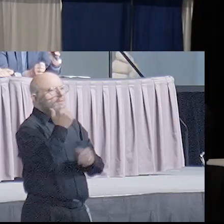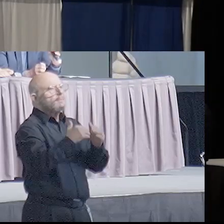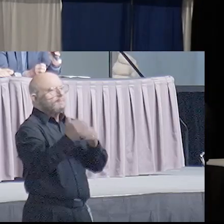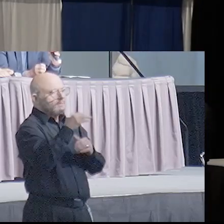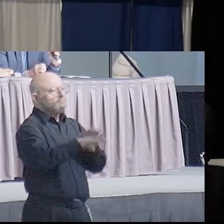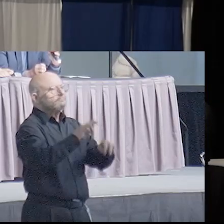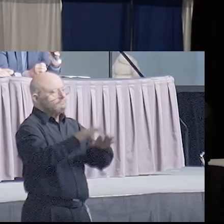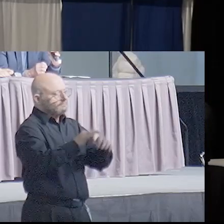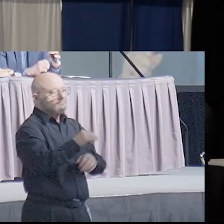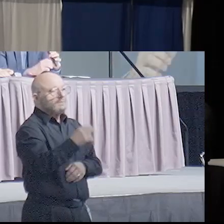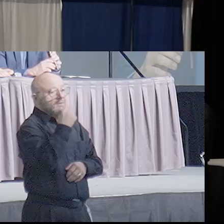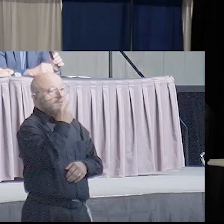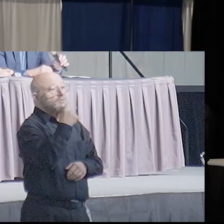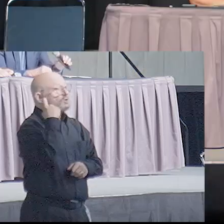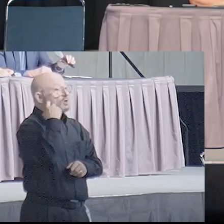in disasters.